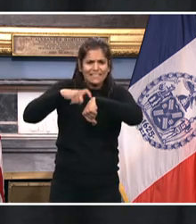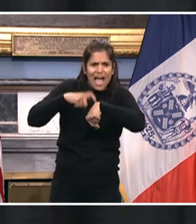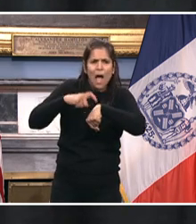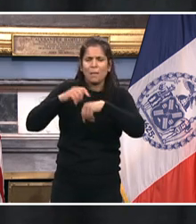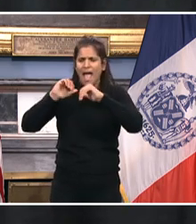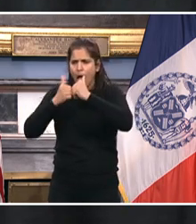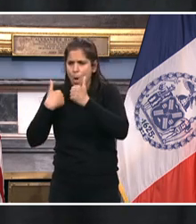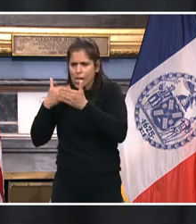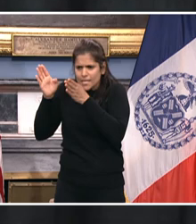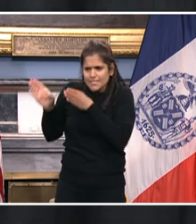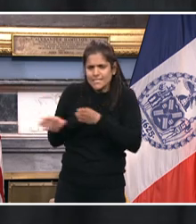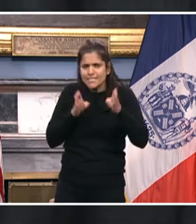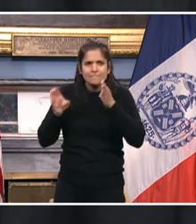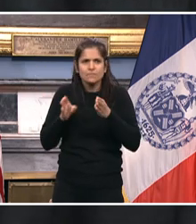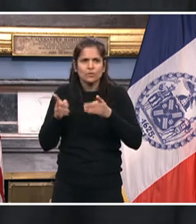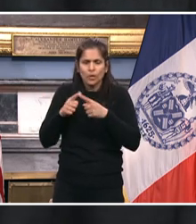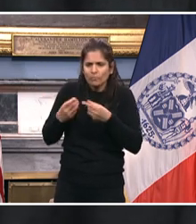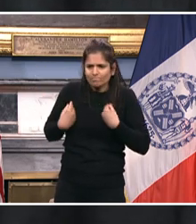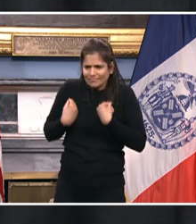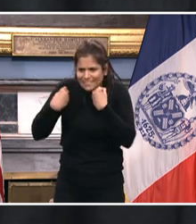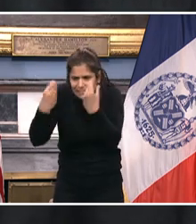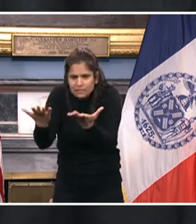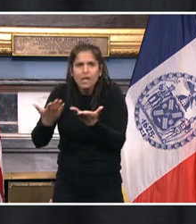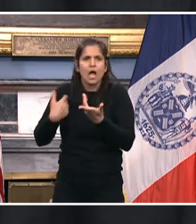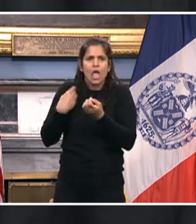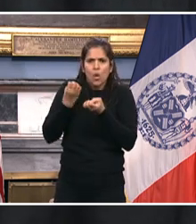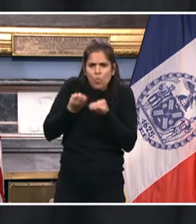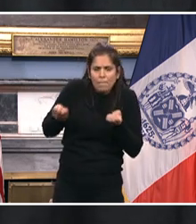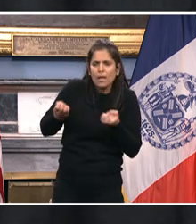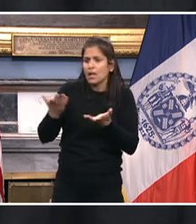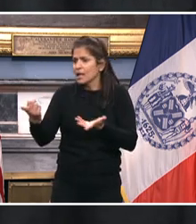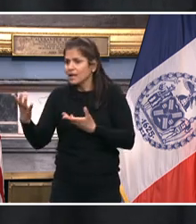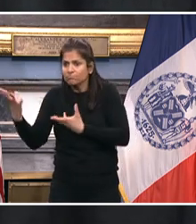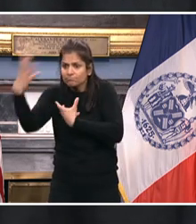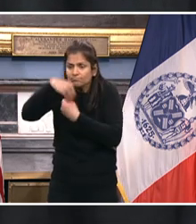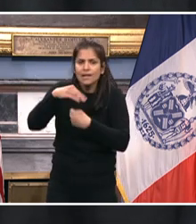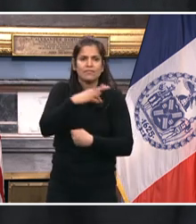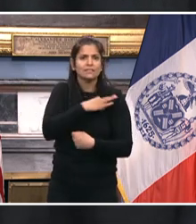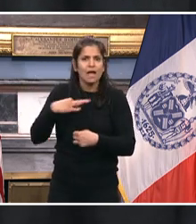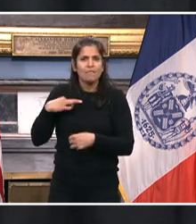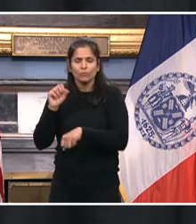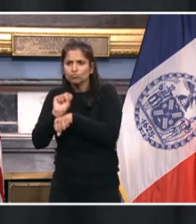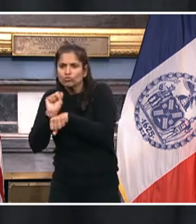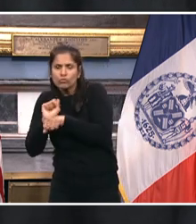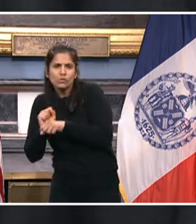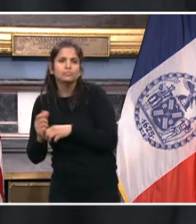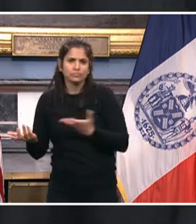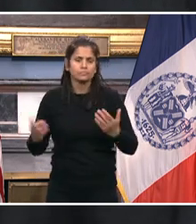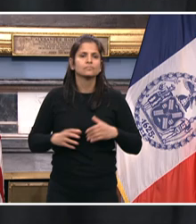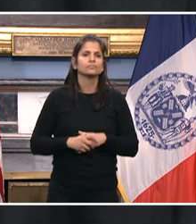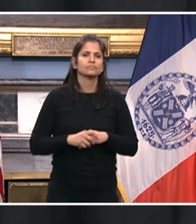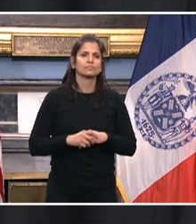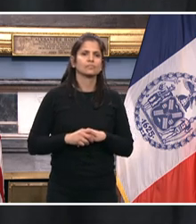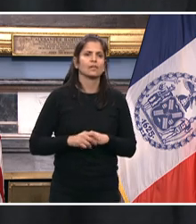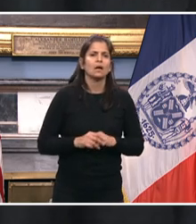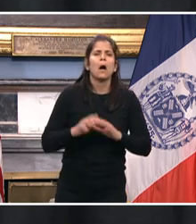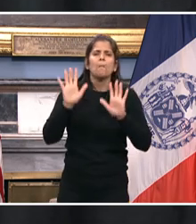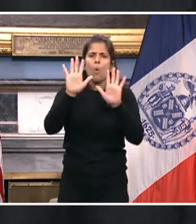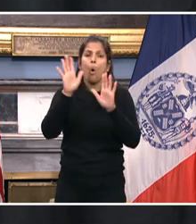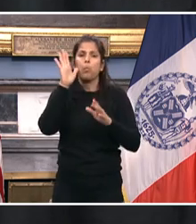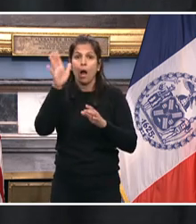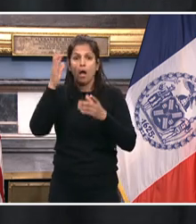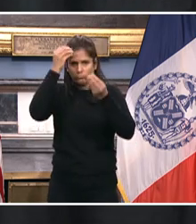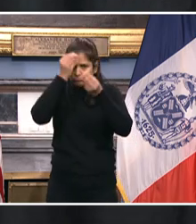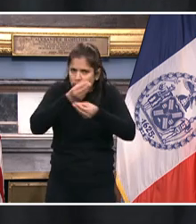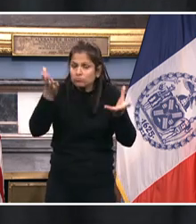PPEs, just better, but not where we need it to be. So we'll have more to say on that next week, but I think it's going to be a little slower